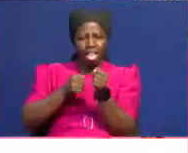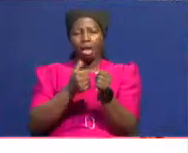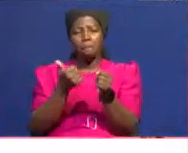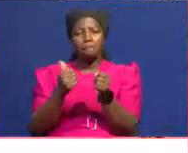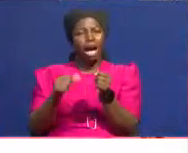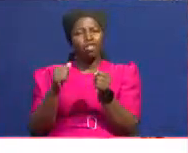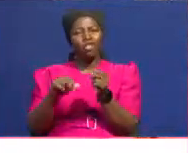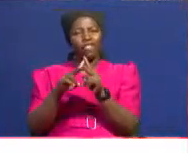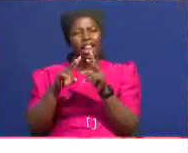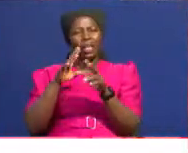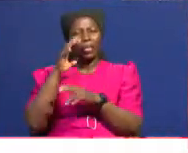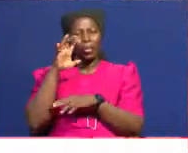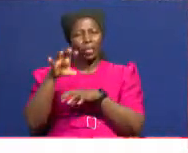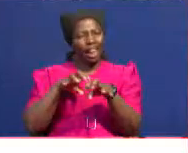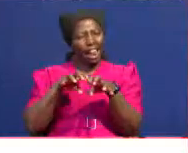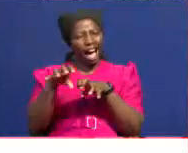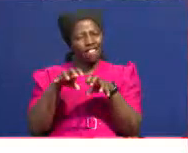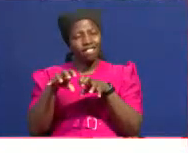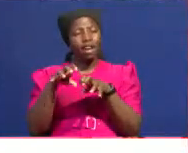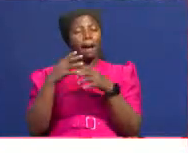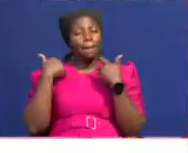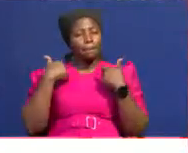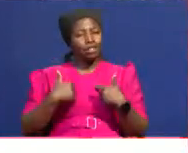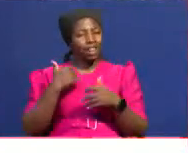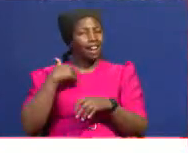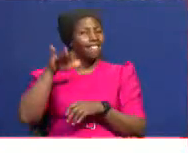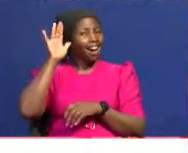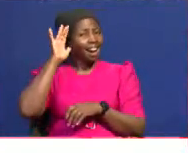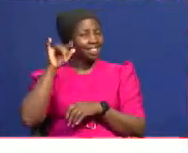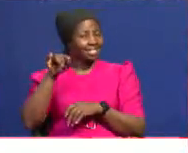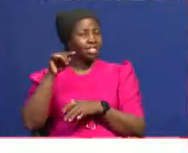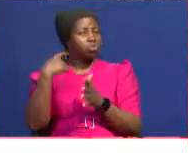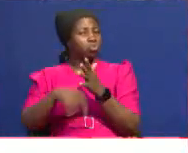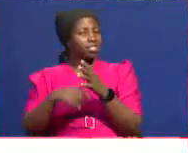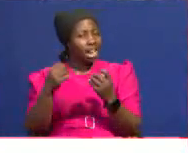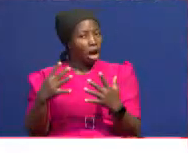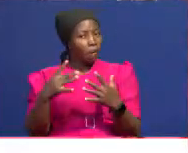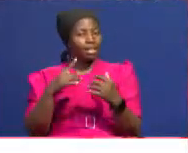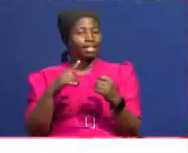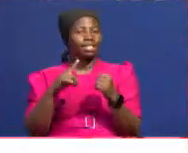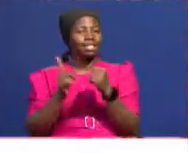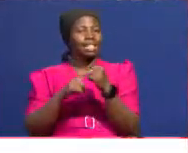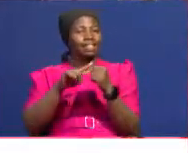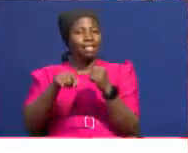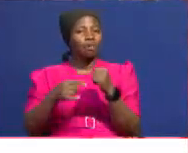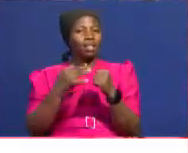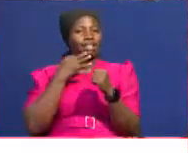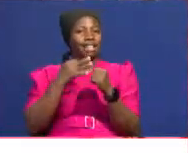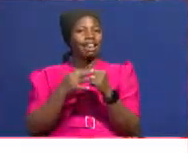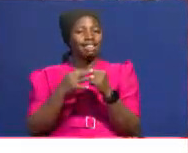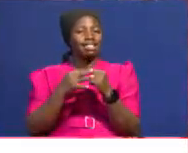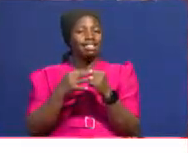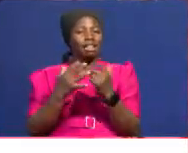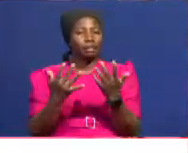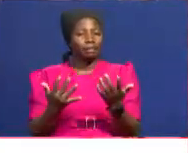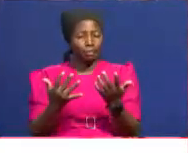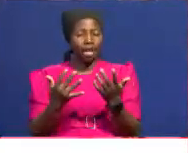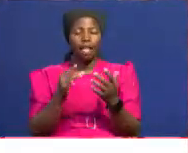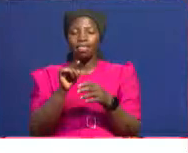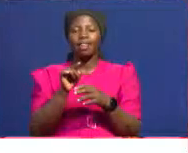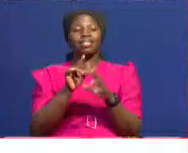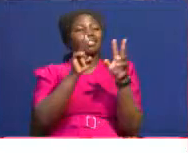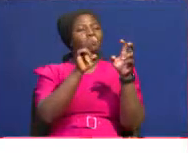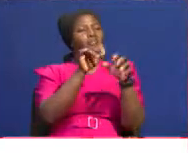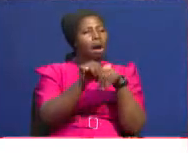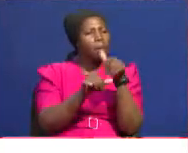very rough. I've just been told it actually costed 6,800 shillings. Hii mambo mingi ya